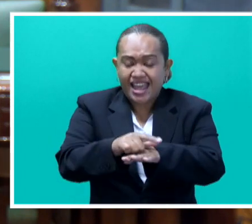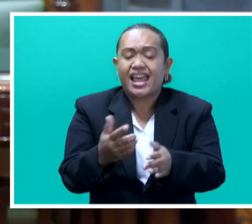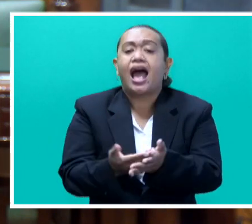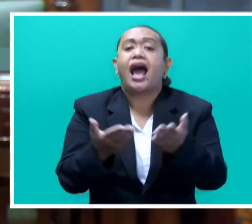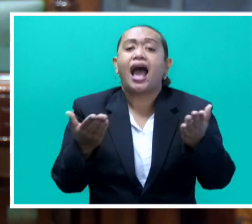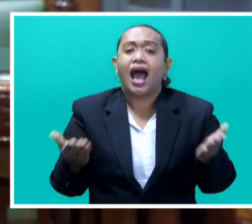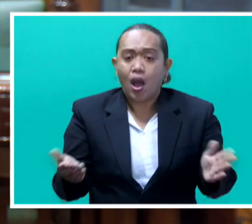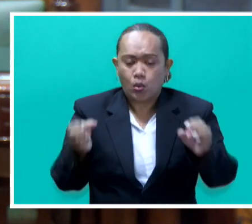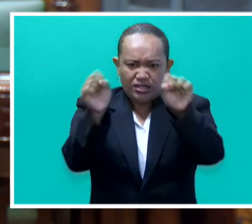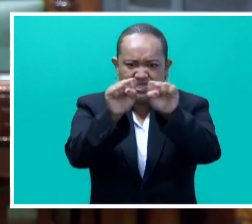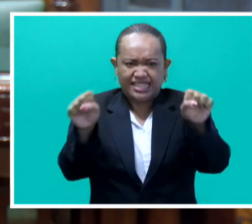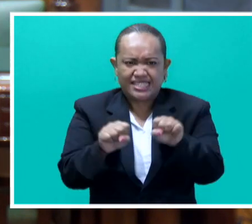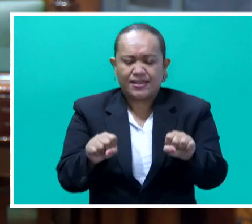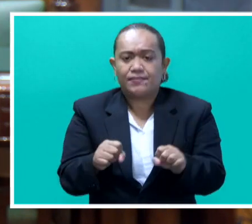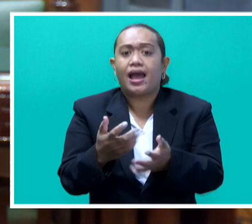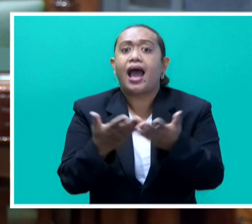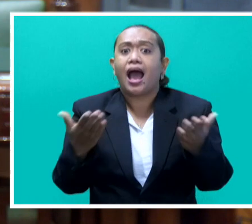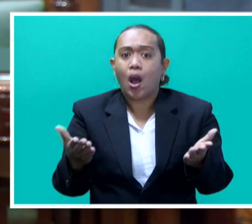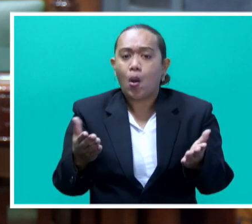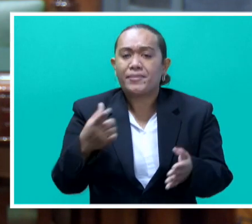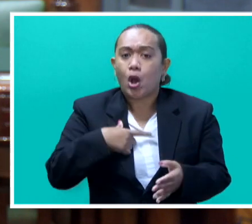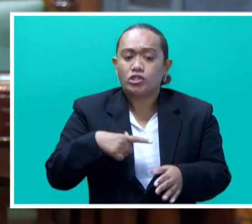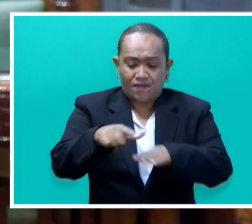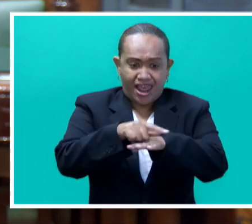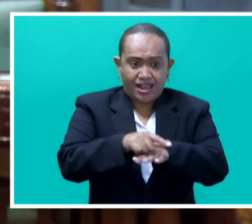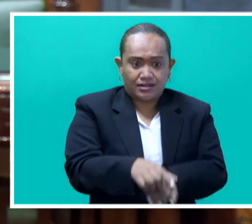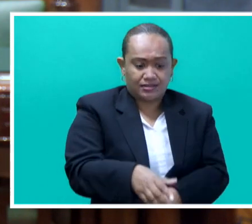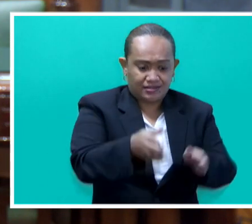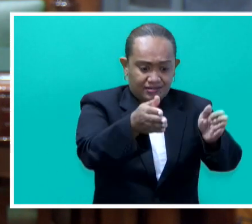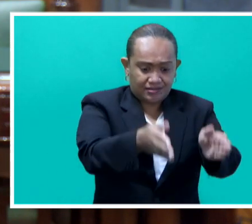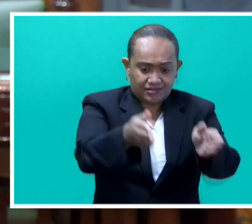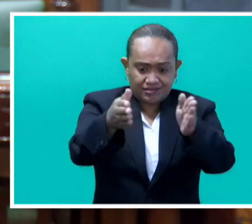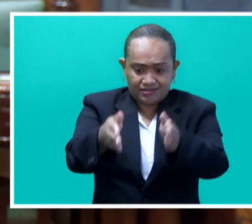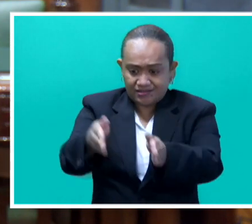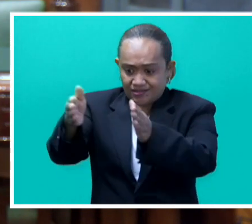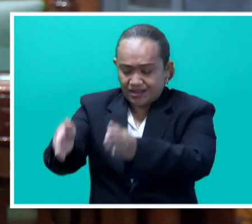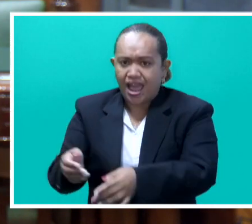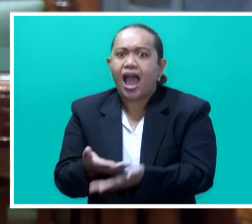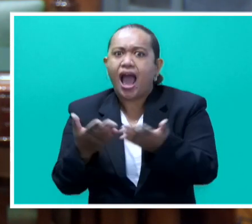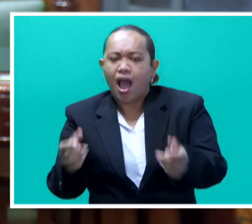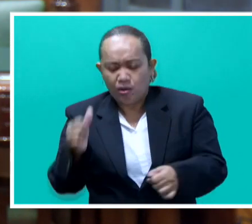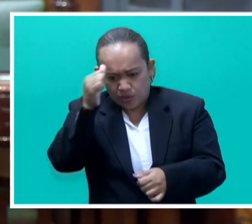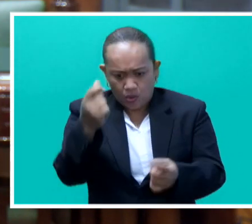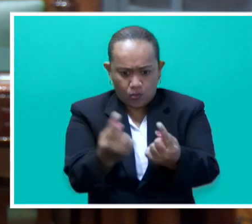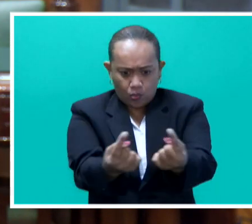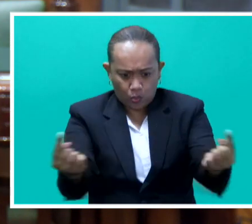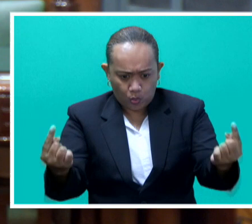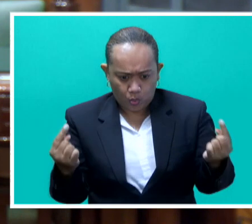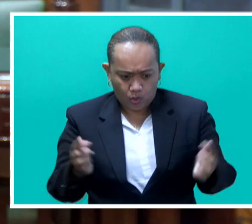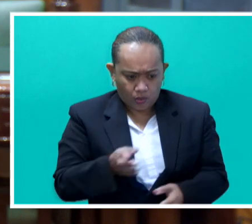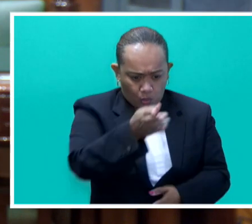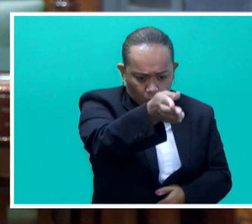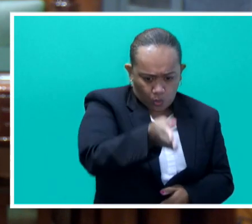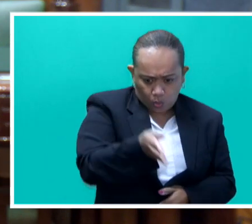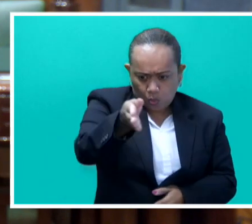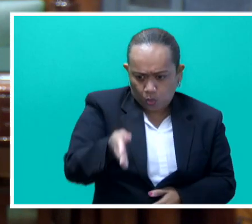creating and reconfiguring lots. This involves altering boundaries or amalgamating lots to create allotments